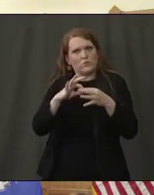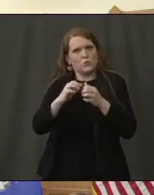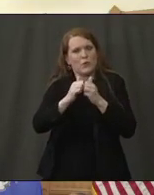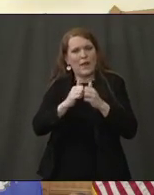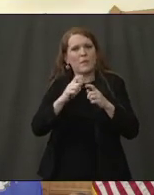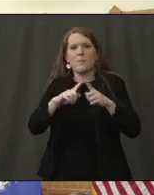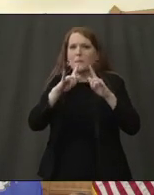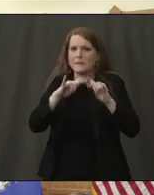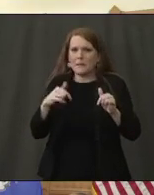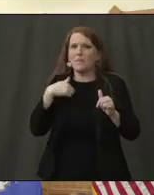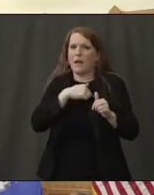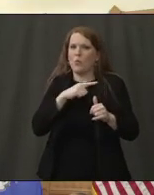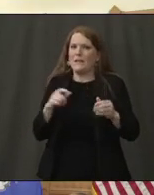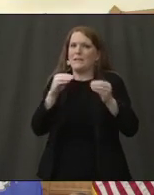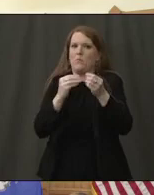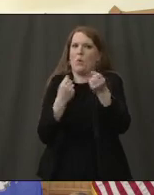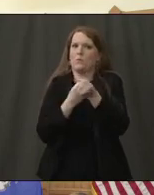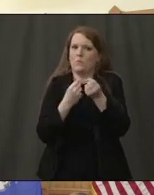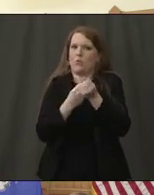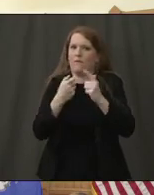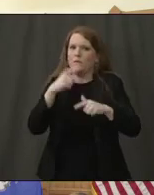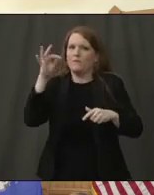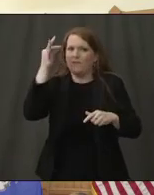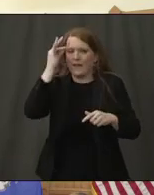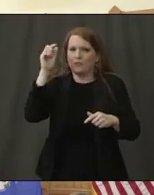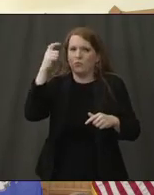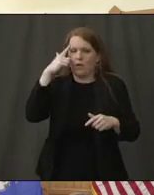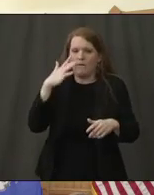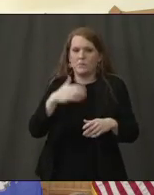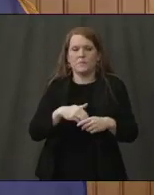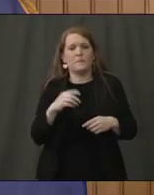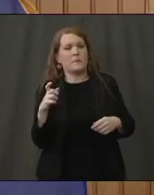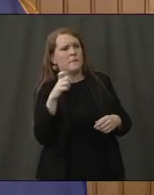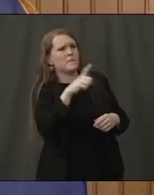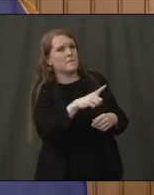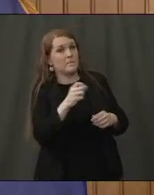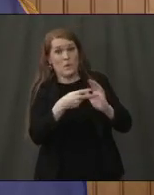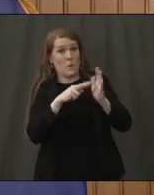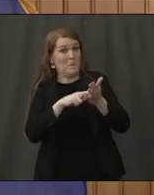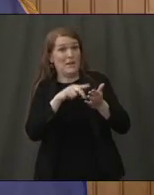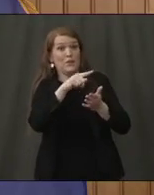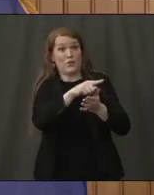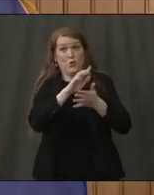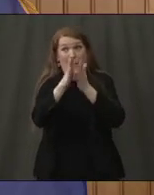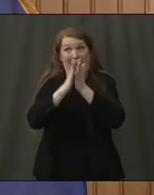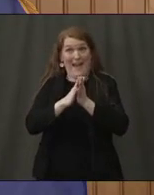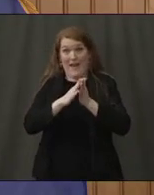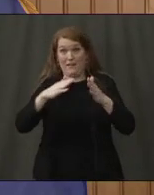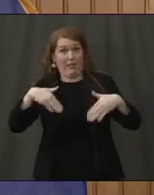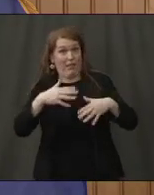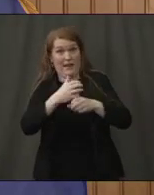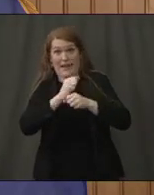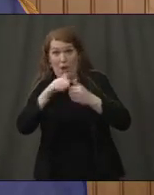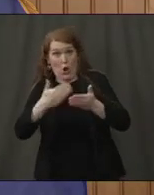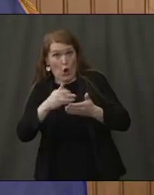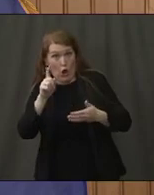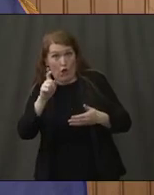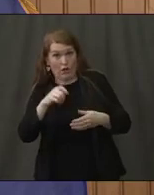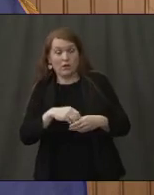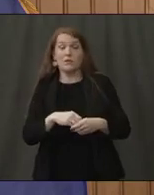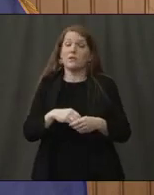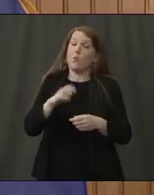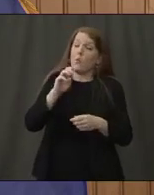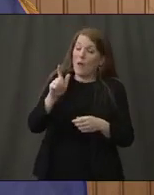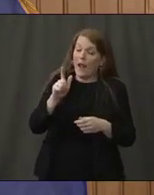that we've wanted, have we? That you've requested? We'll put it this way, we put in an order for 1,500 ventilators, and we've gotten